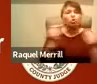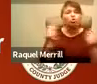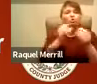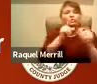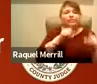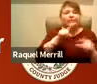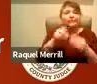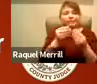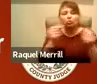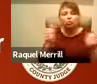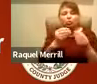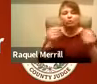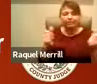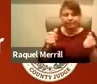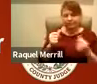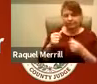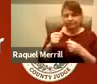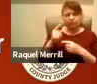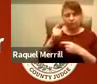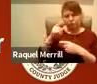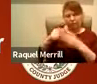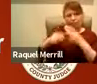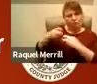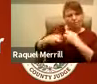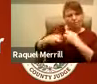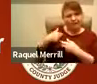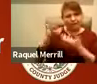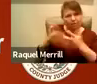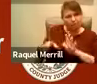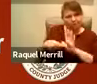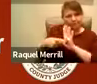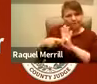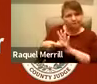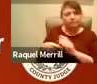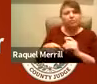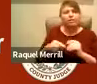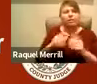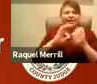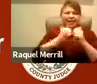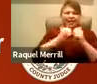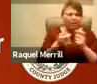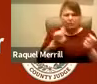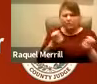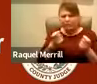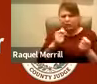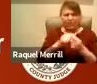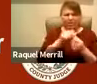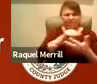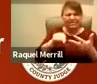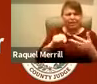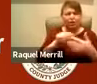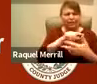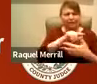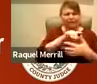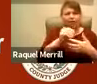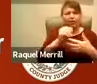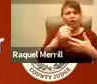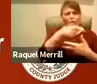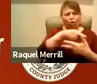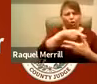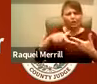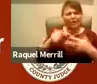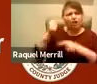of these problems that I have said. How do you deal with this 3-generational home? How do you